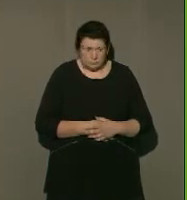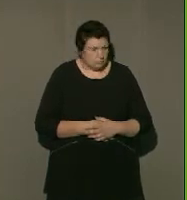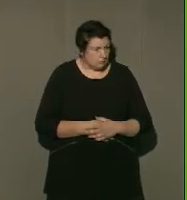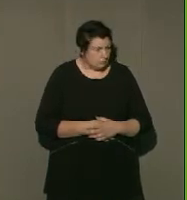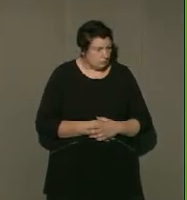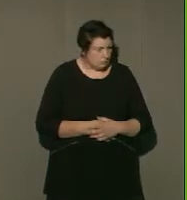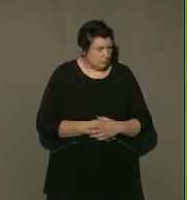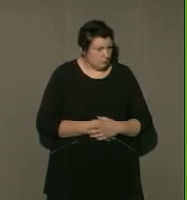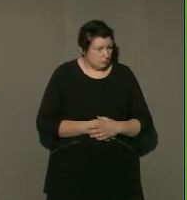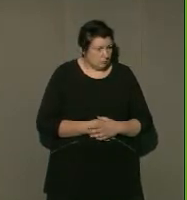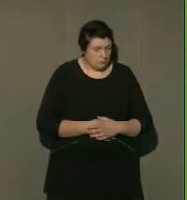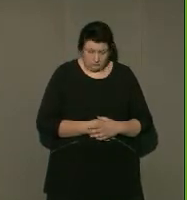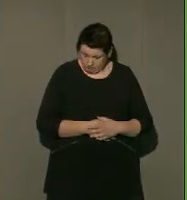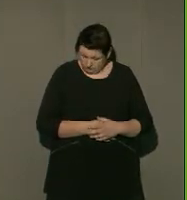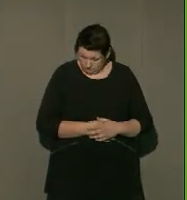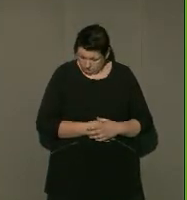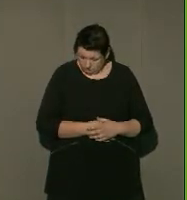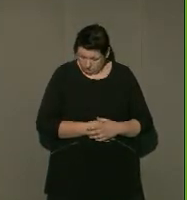Yes, please.